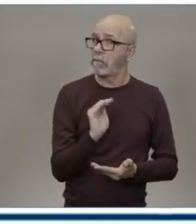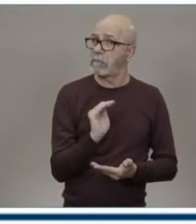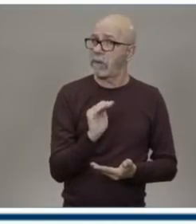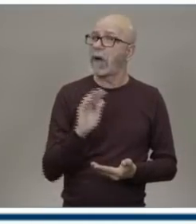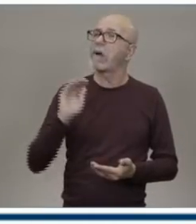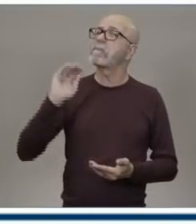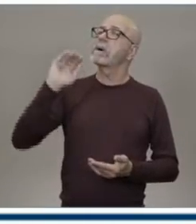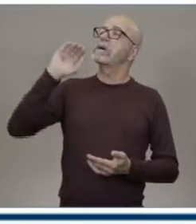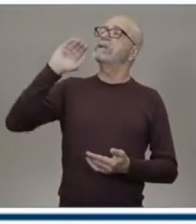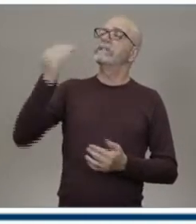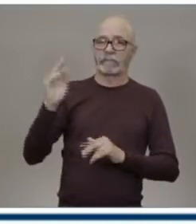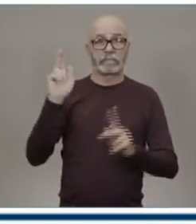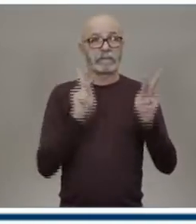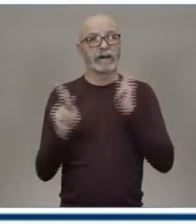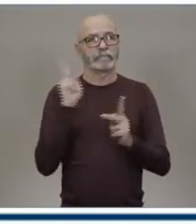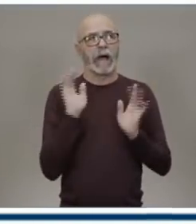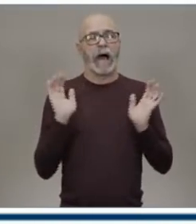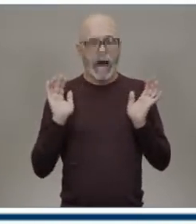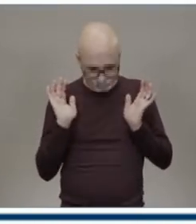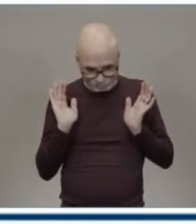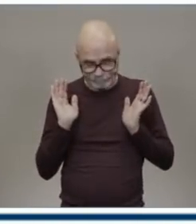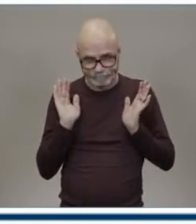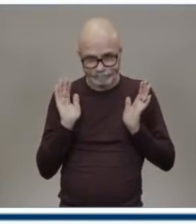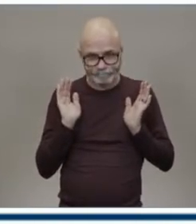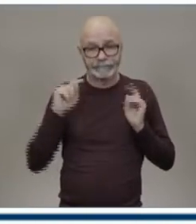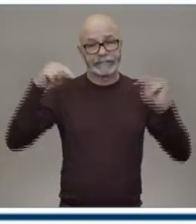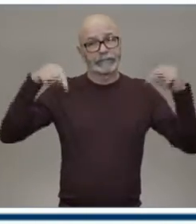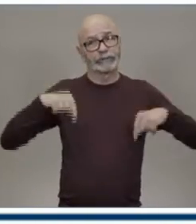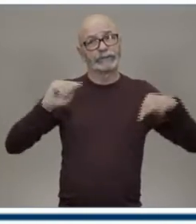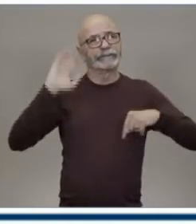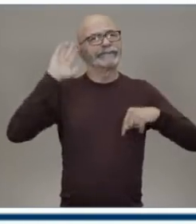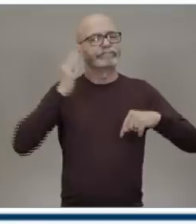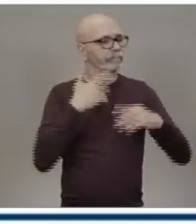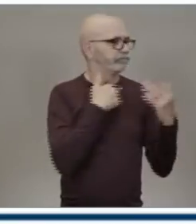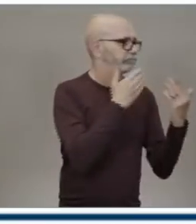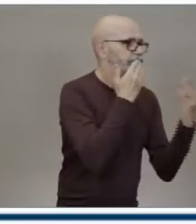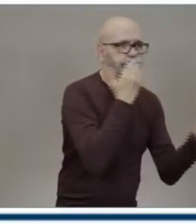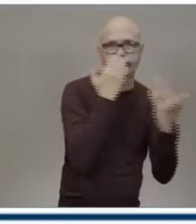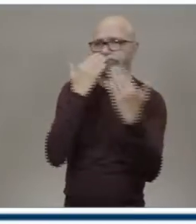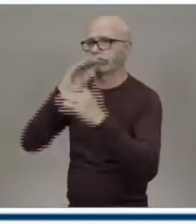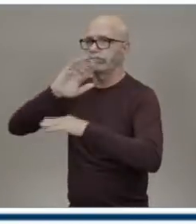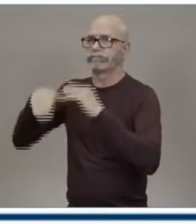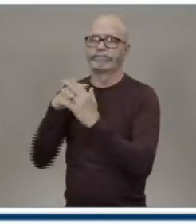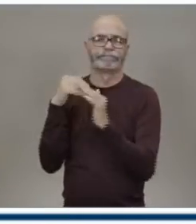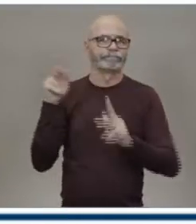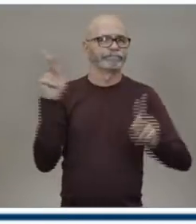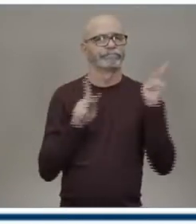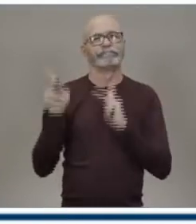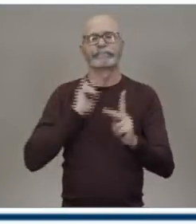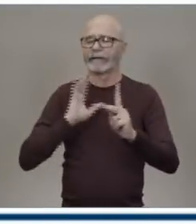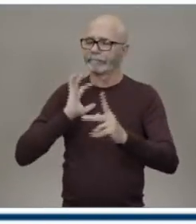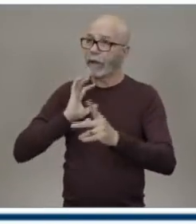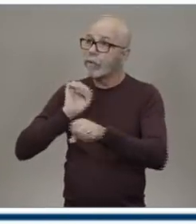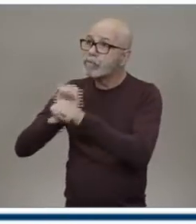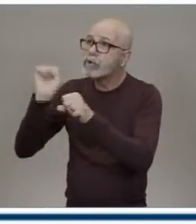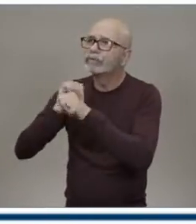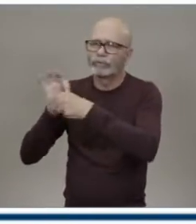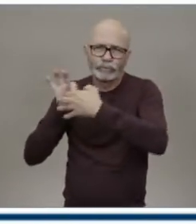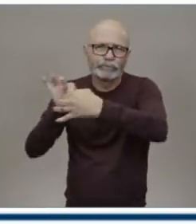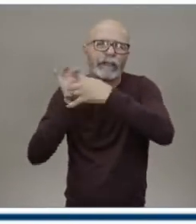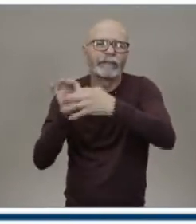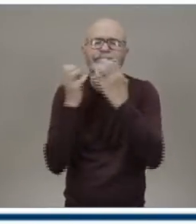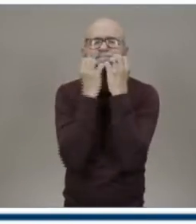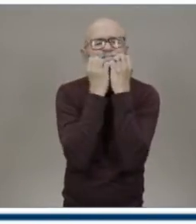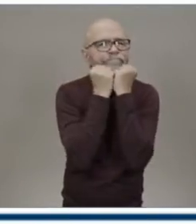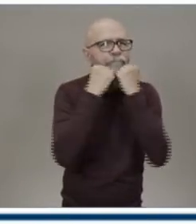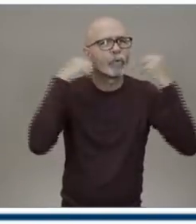up once again. I want to thank all of you very much for your cooperation and your caring for each other. You have taken